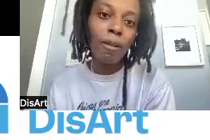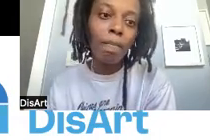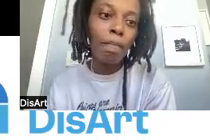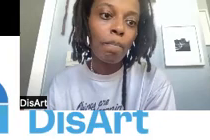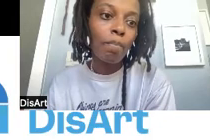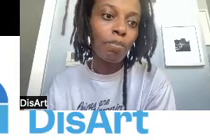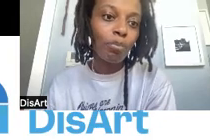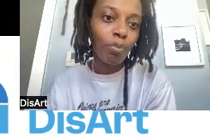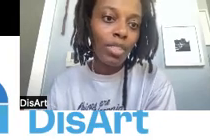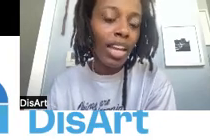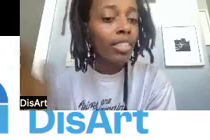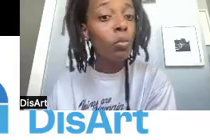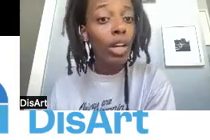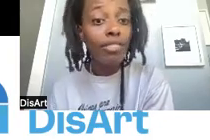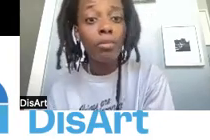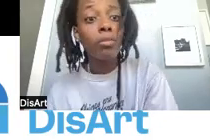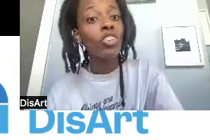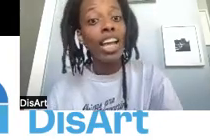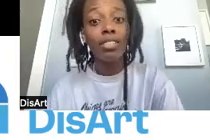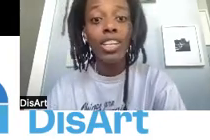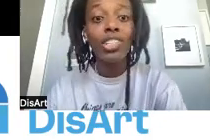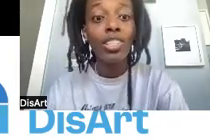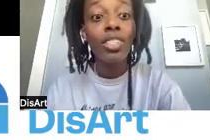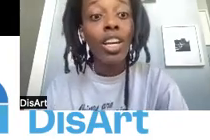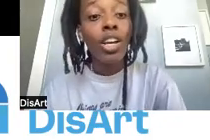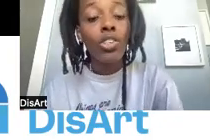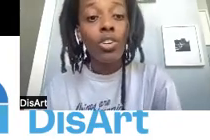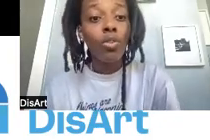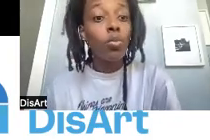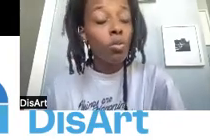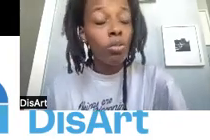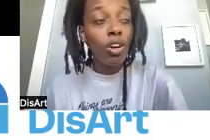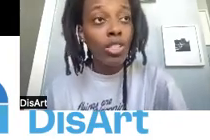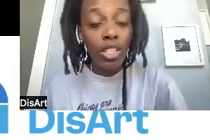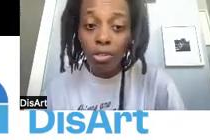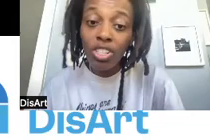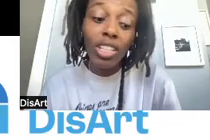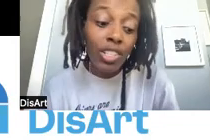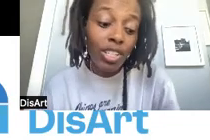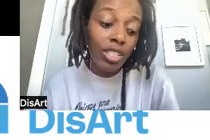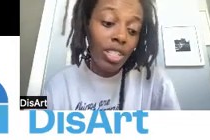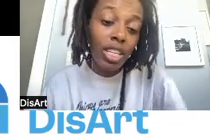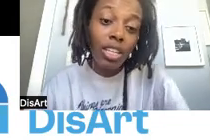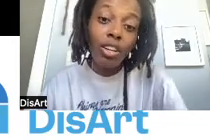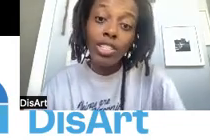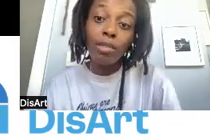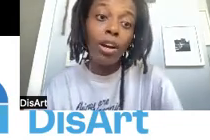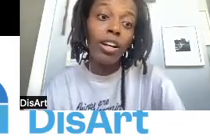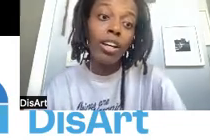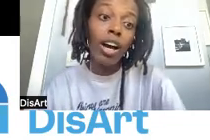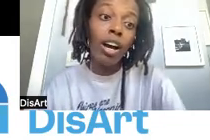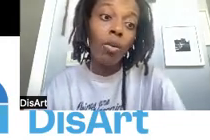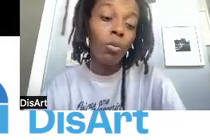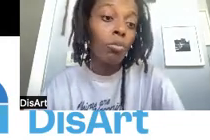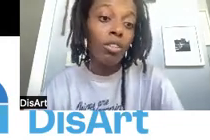these themes. And then we'll have some community activations. So we will be hosting community lunches in Hartside